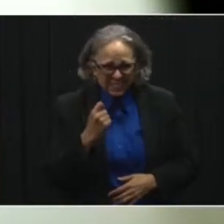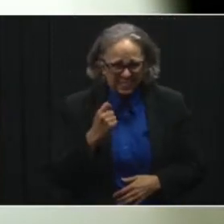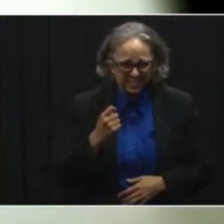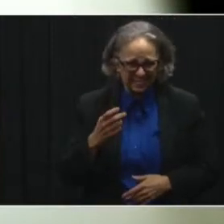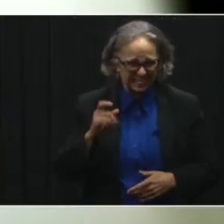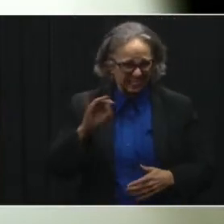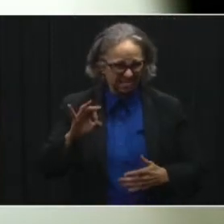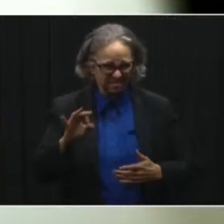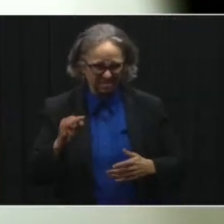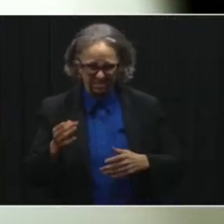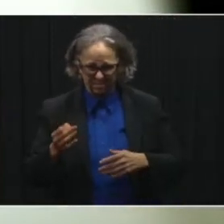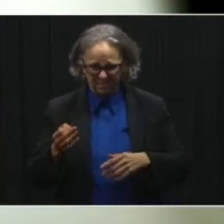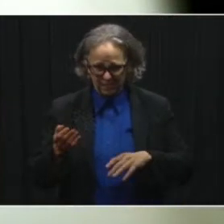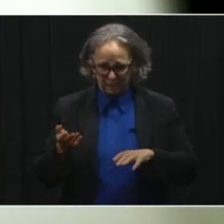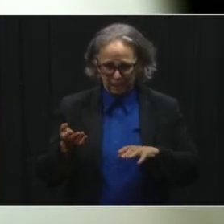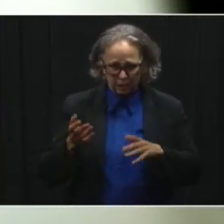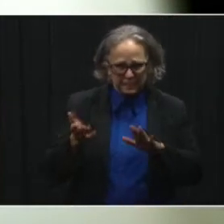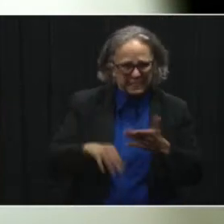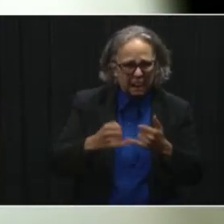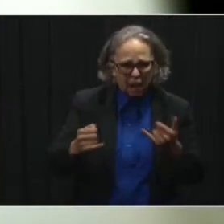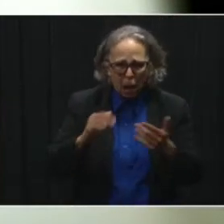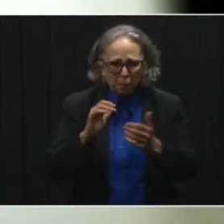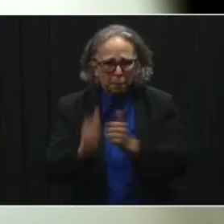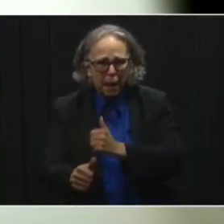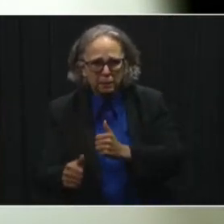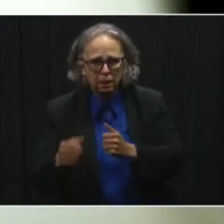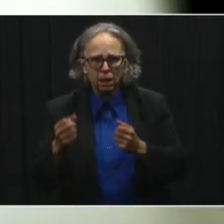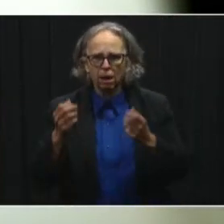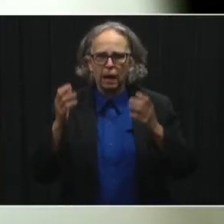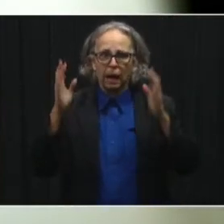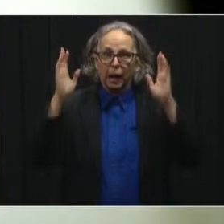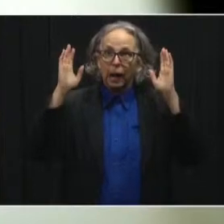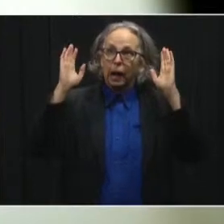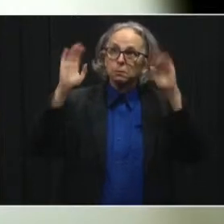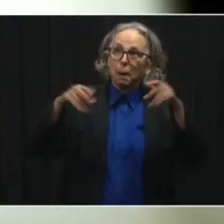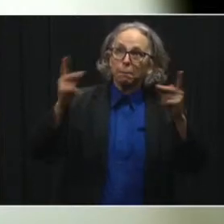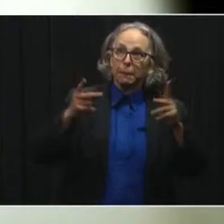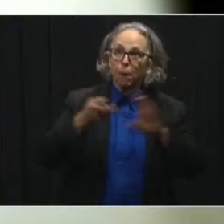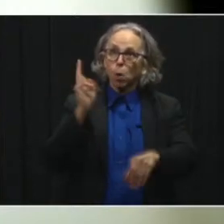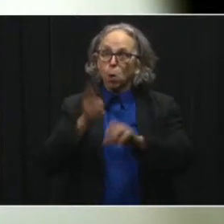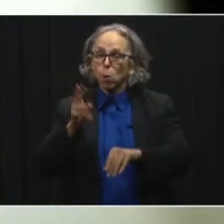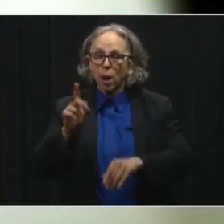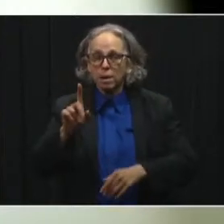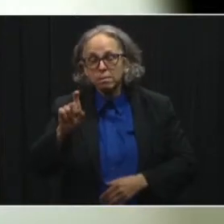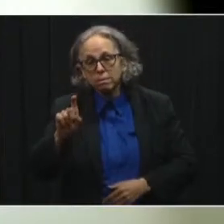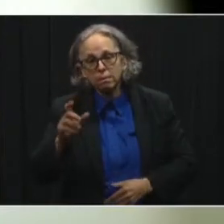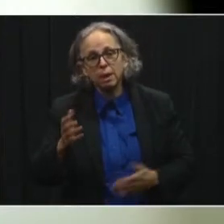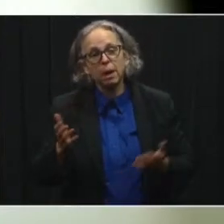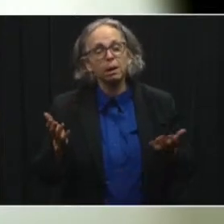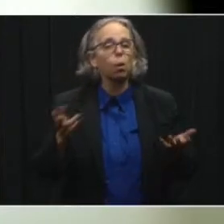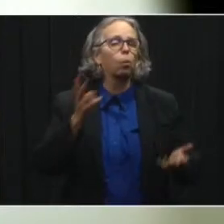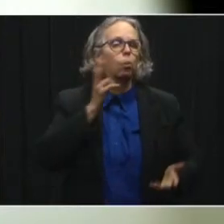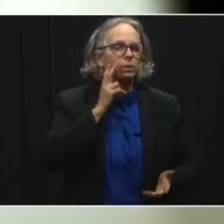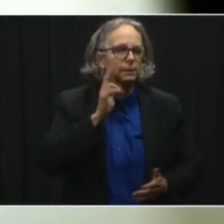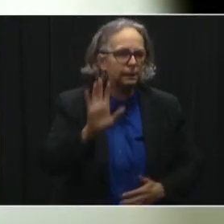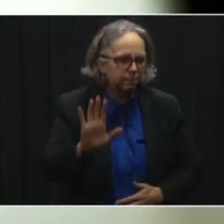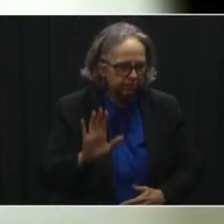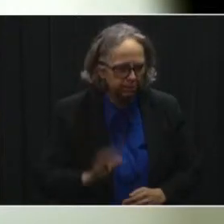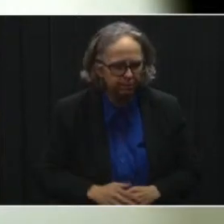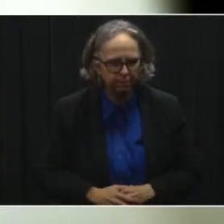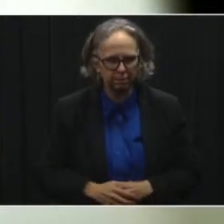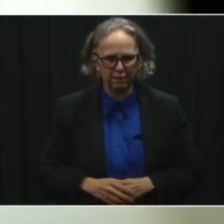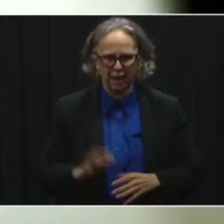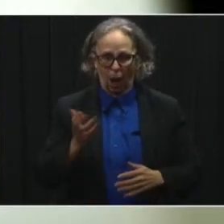be seen. I know that our health collaborative and health systems in the health collaborative have been